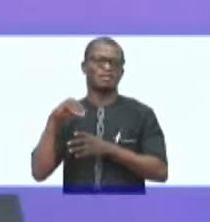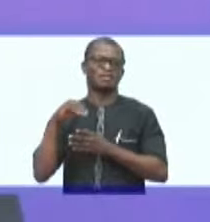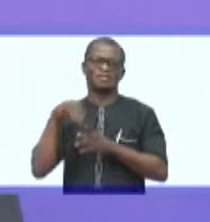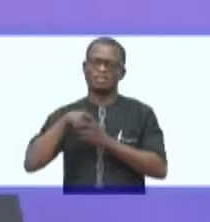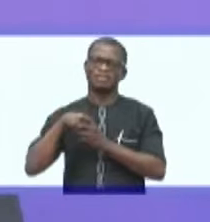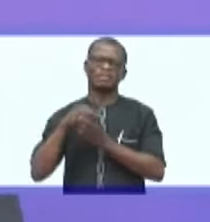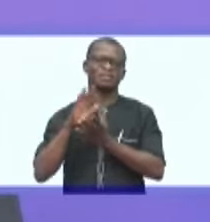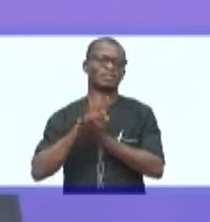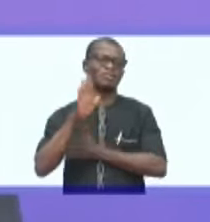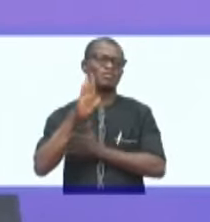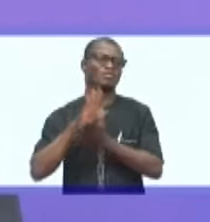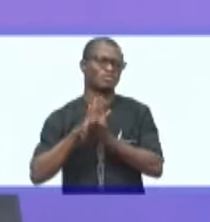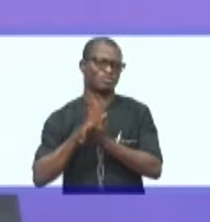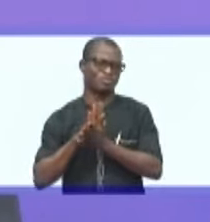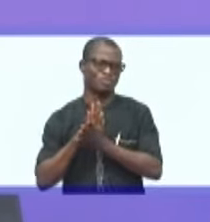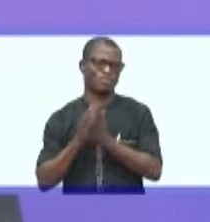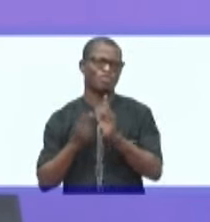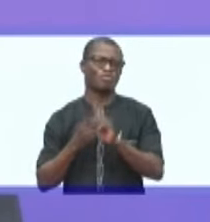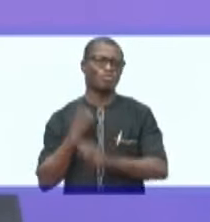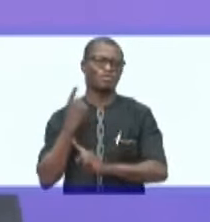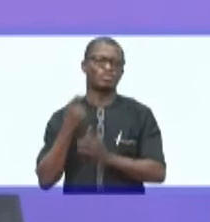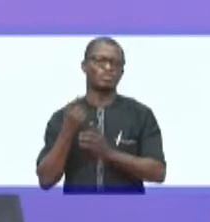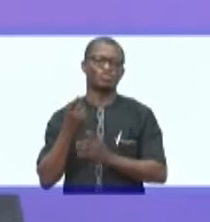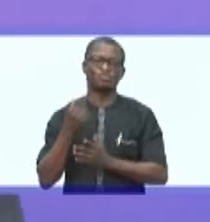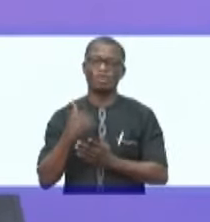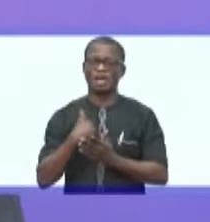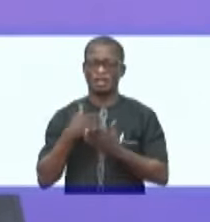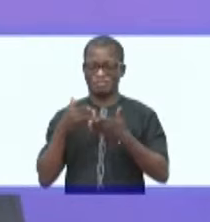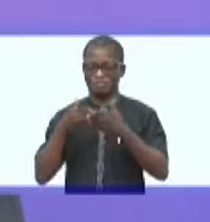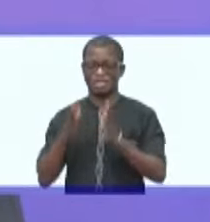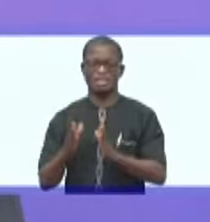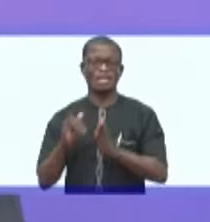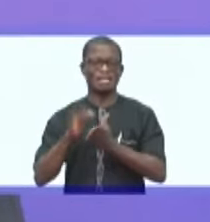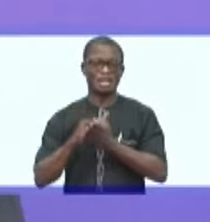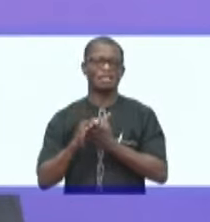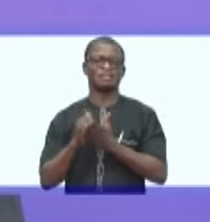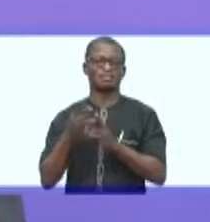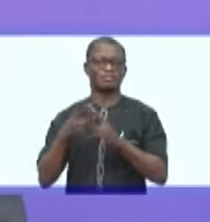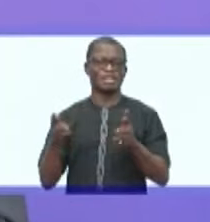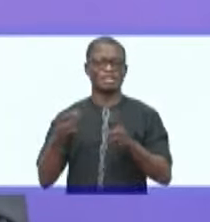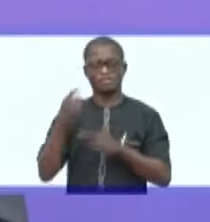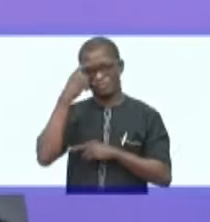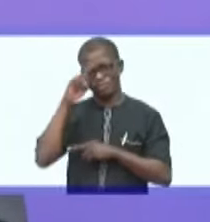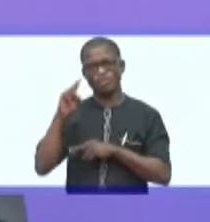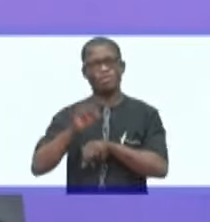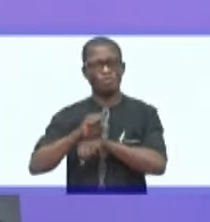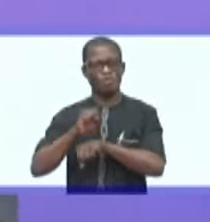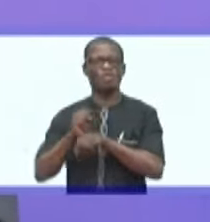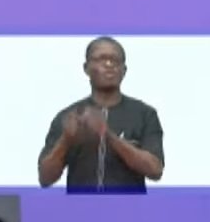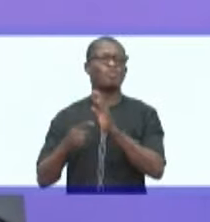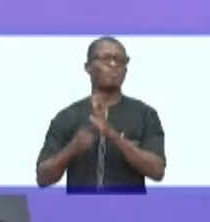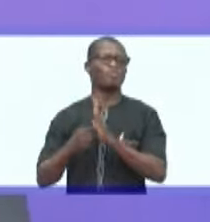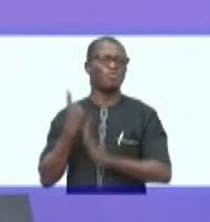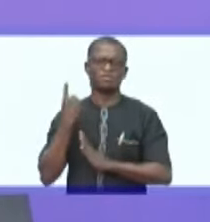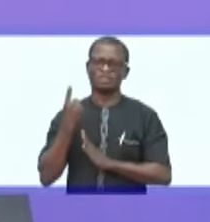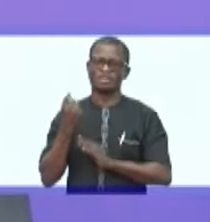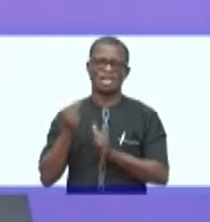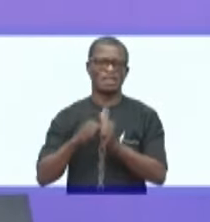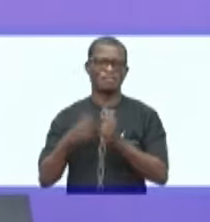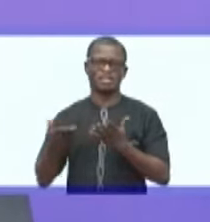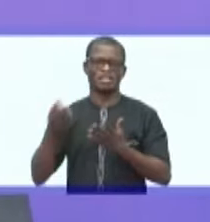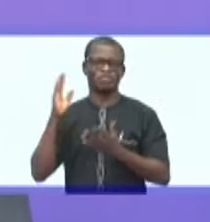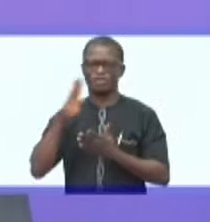school? The moment you have leaders that really, really mean business, immediately everything